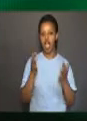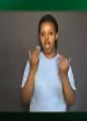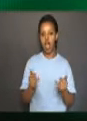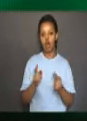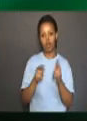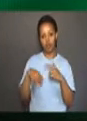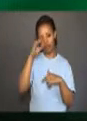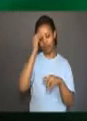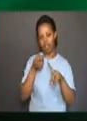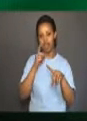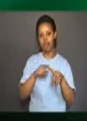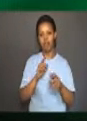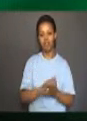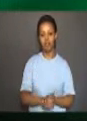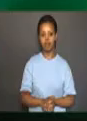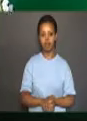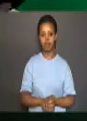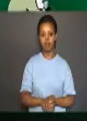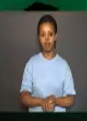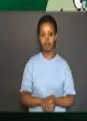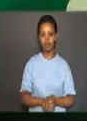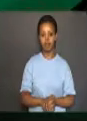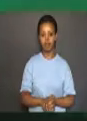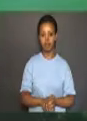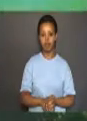Let's get back to our lesson.